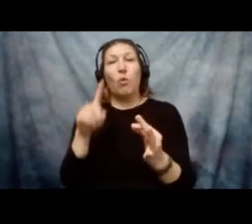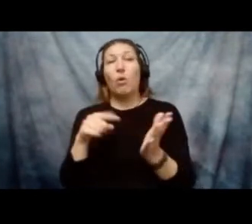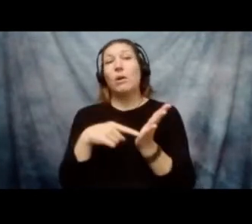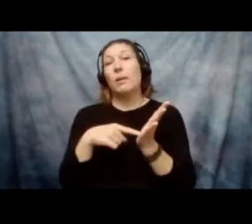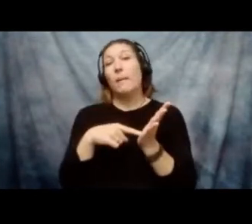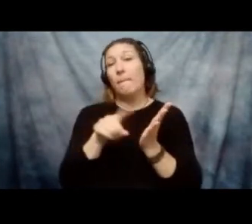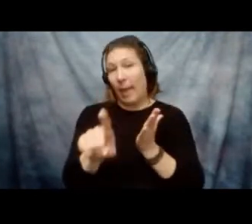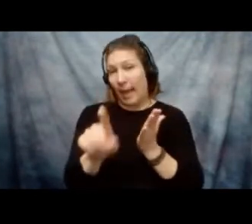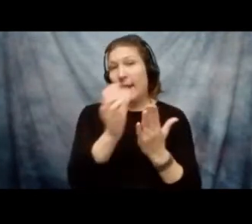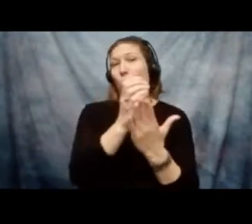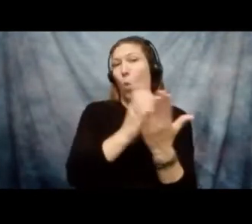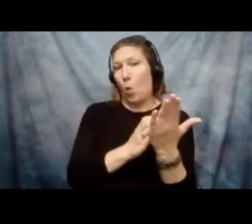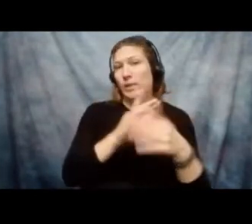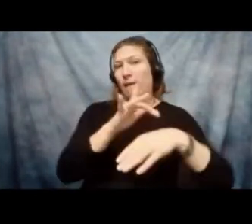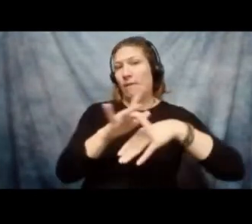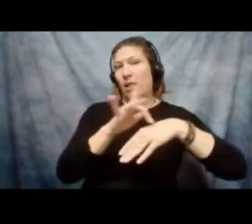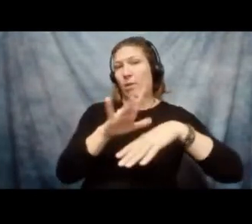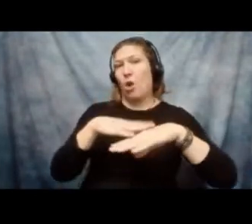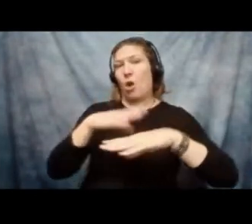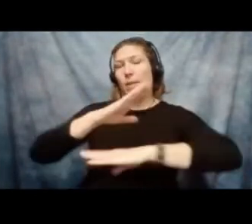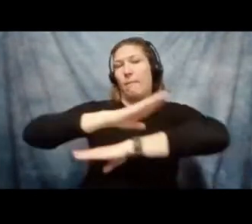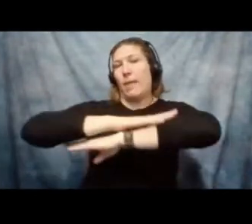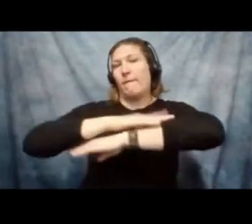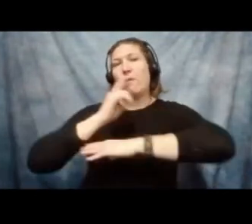for a global audience? Mm-hmm.